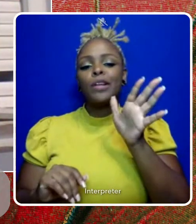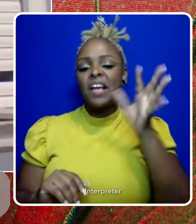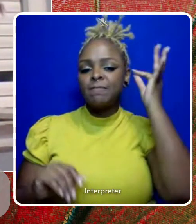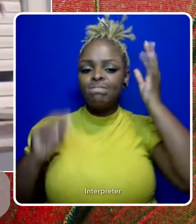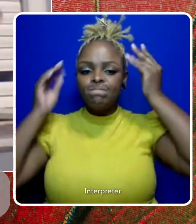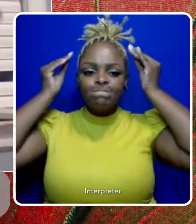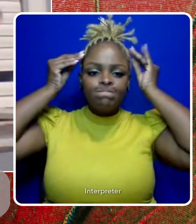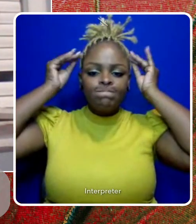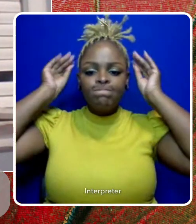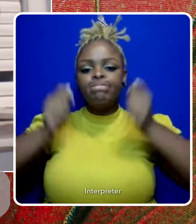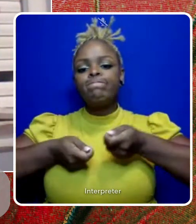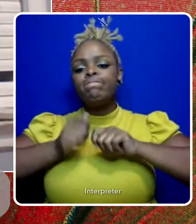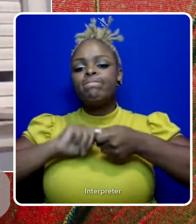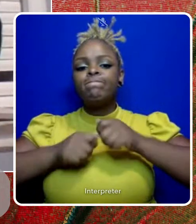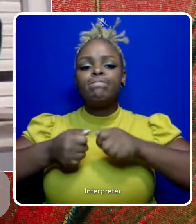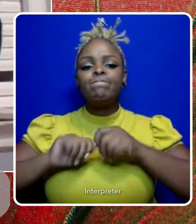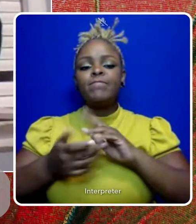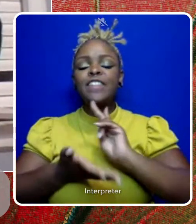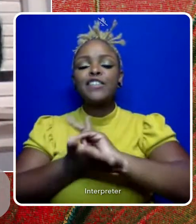gray. My grandmother.